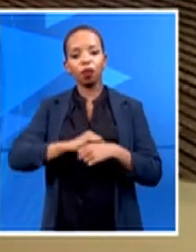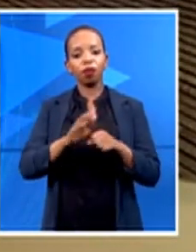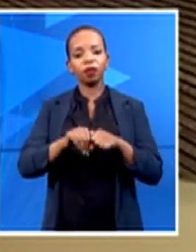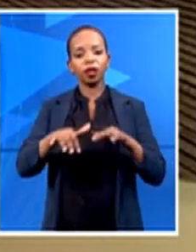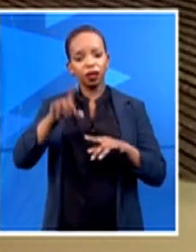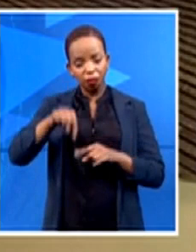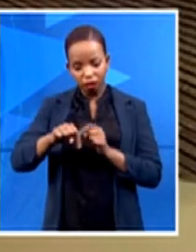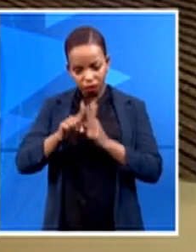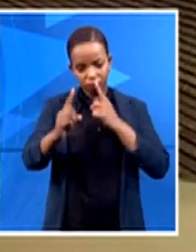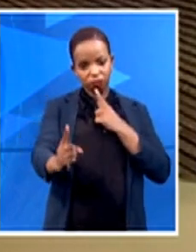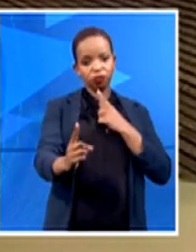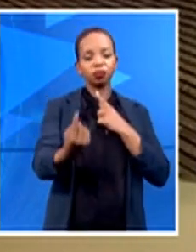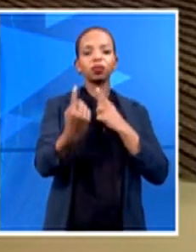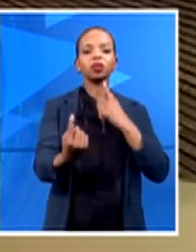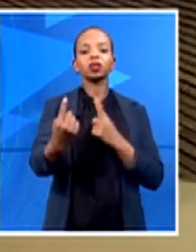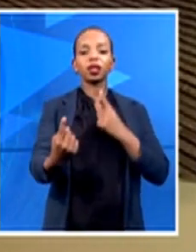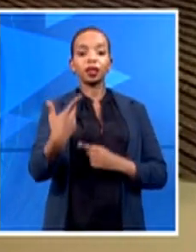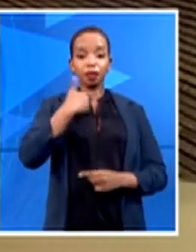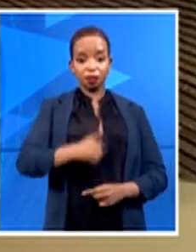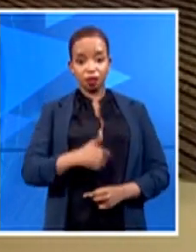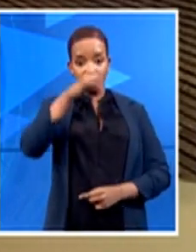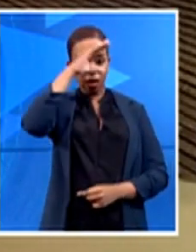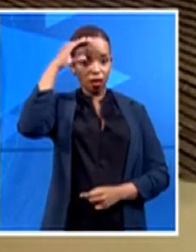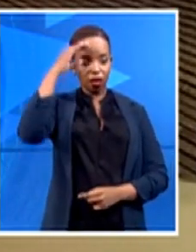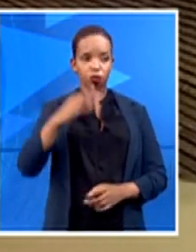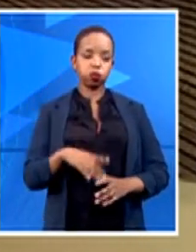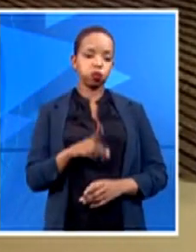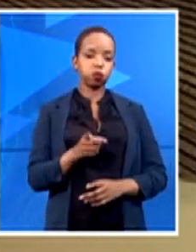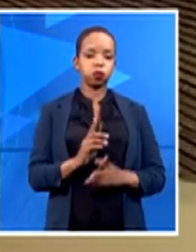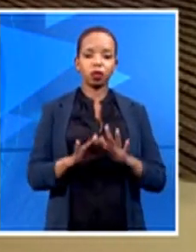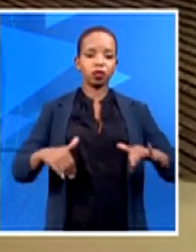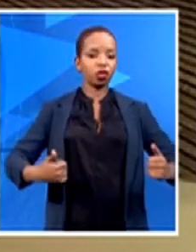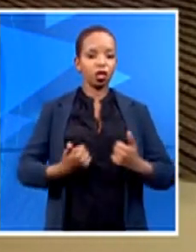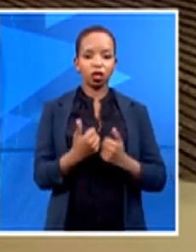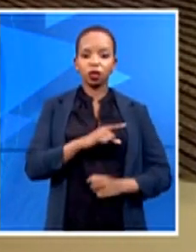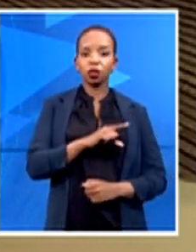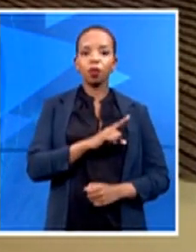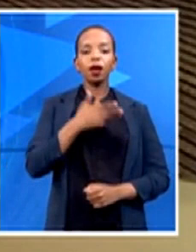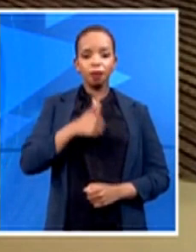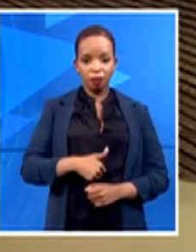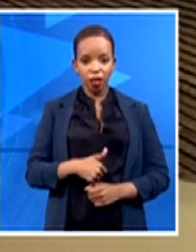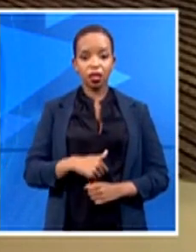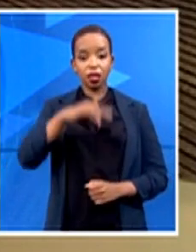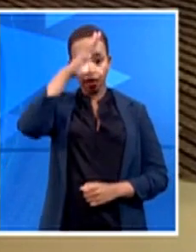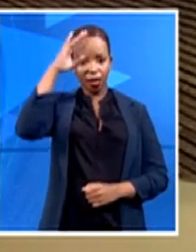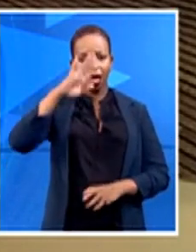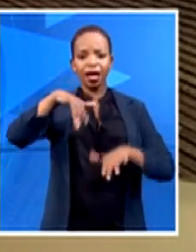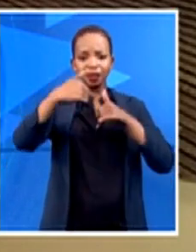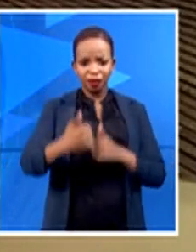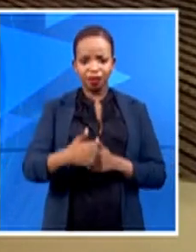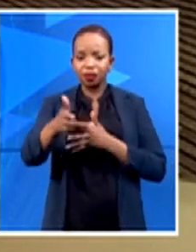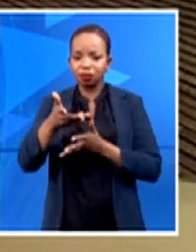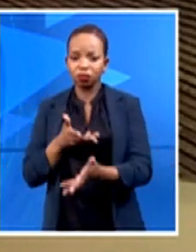as a nurse, because I'm the type of nurse who would sit with my patients, talk and interact, because I believe in holistic nursing